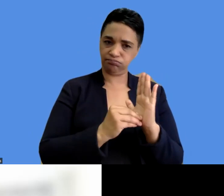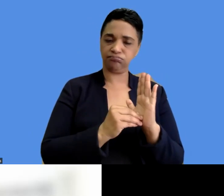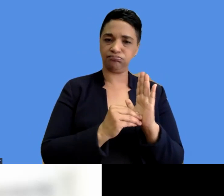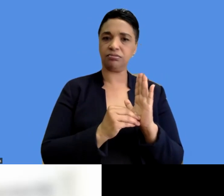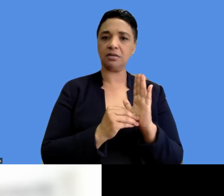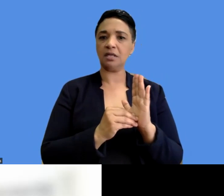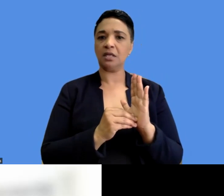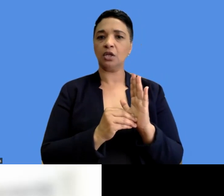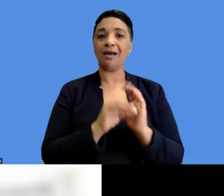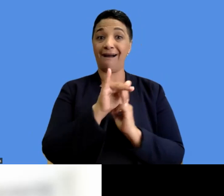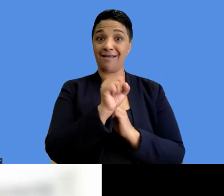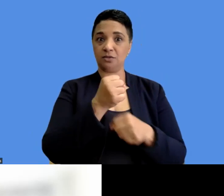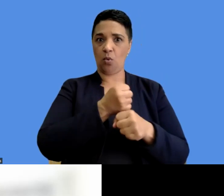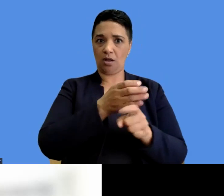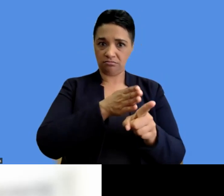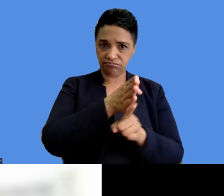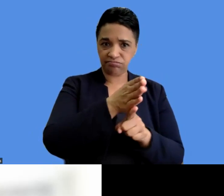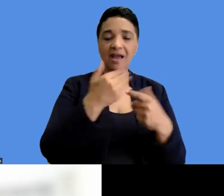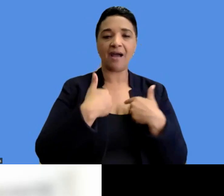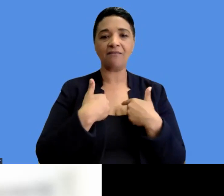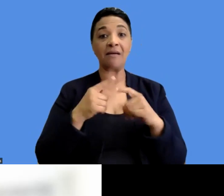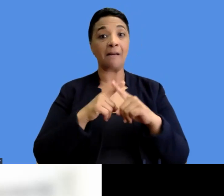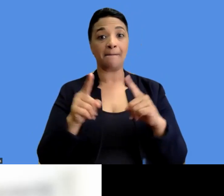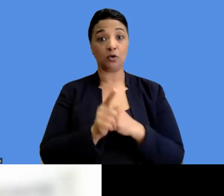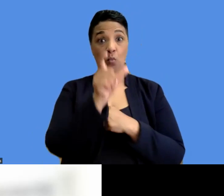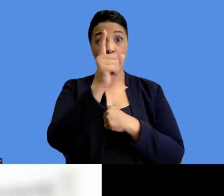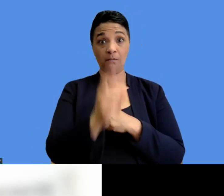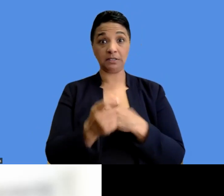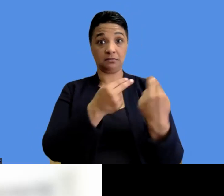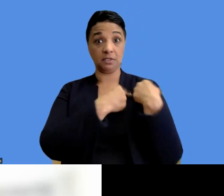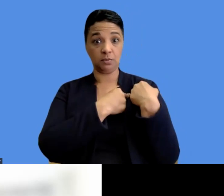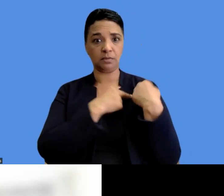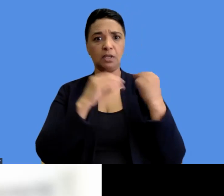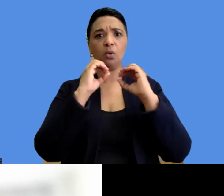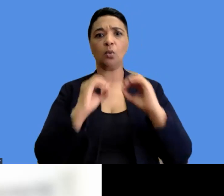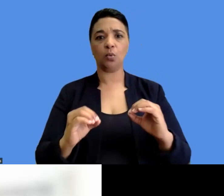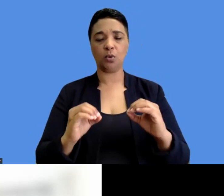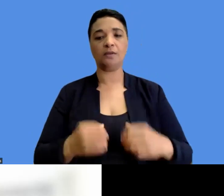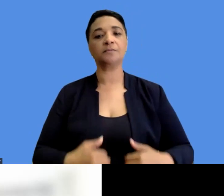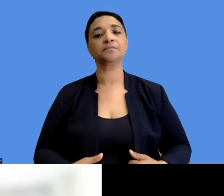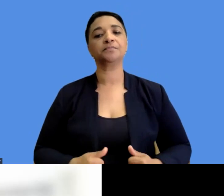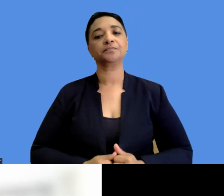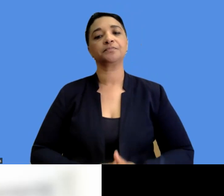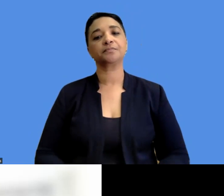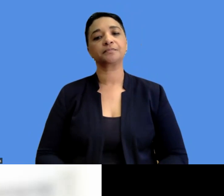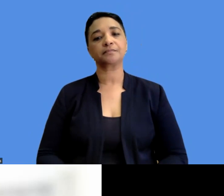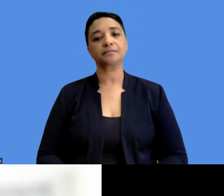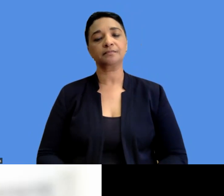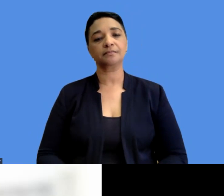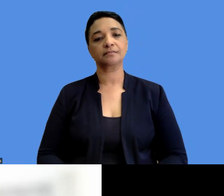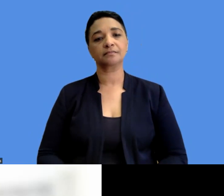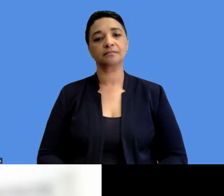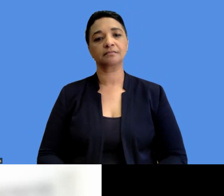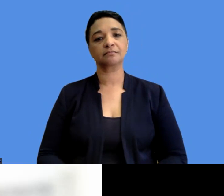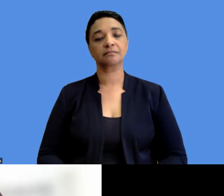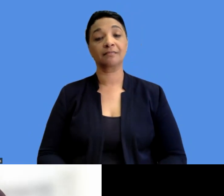it is, in fact, no one's designated responsibility. Also, no lead agency exists to